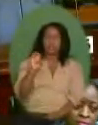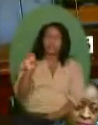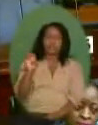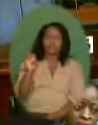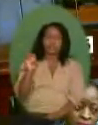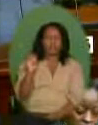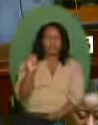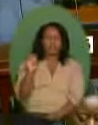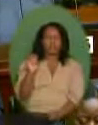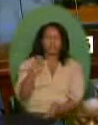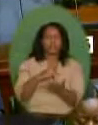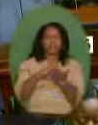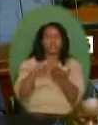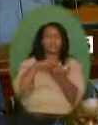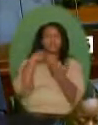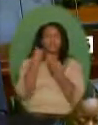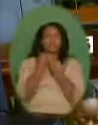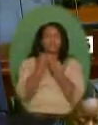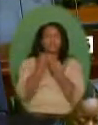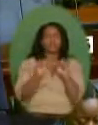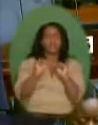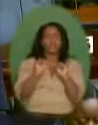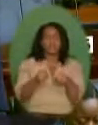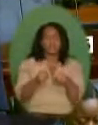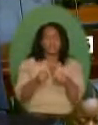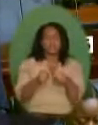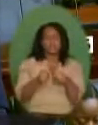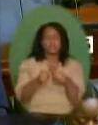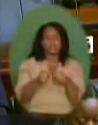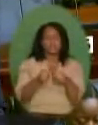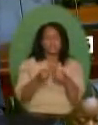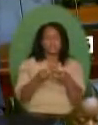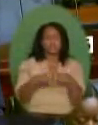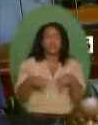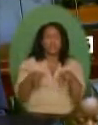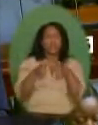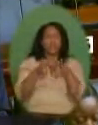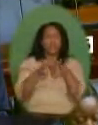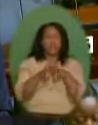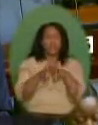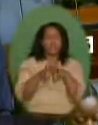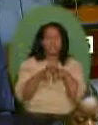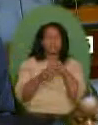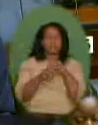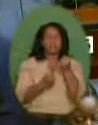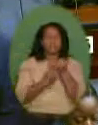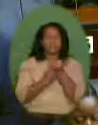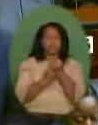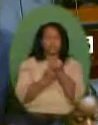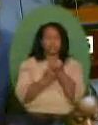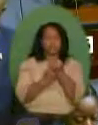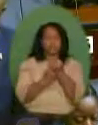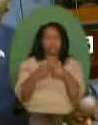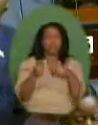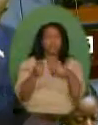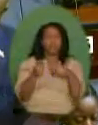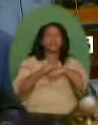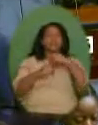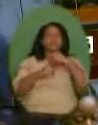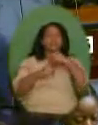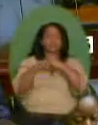that whilst the project was worthy of support, the structure and shareholding and the inputs left